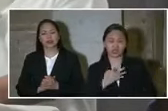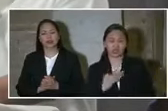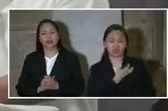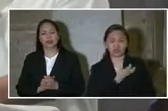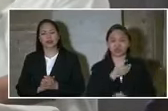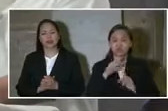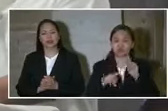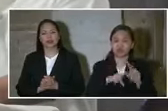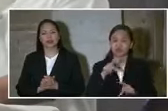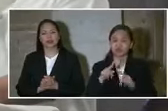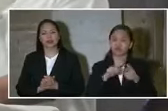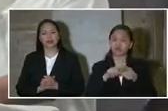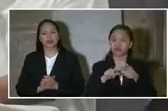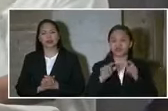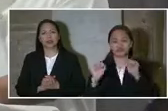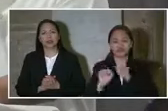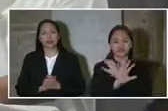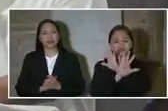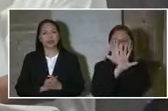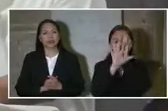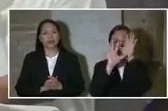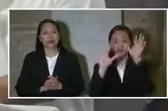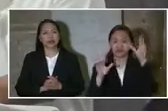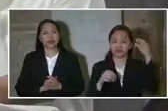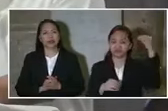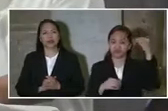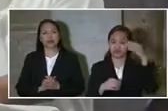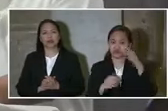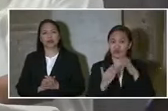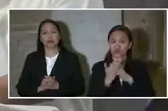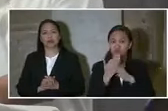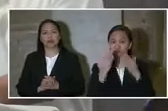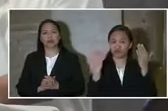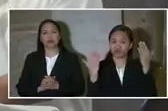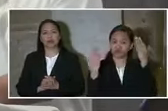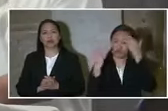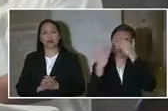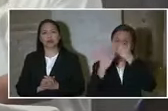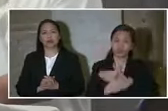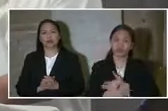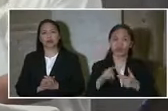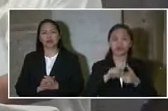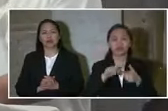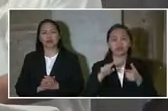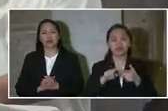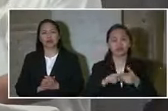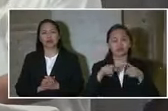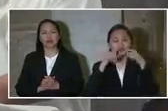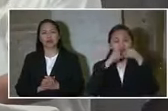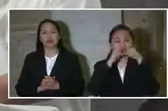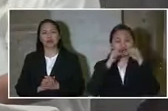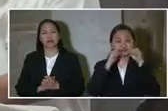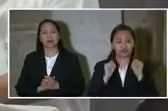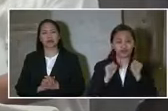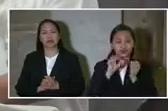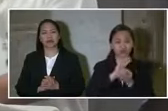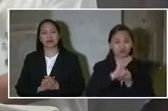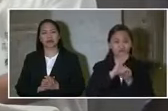then light shall rise for you in the darkness, and the gloom shall become for